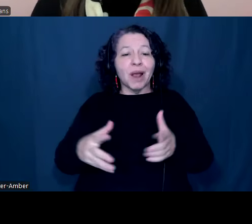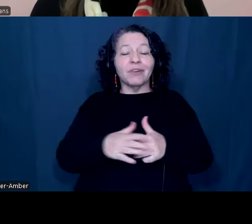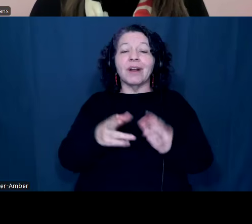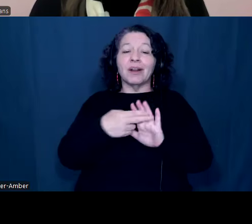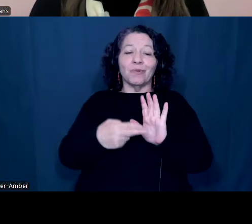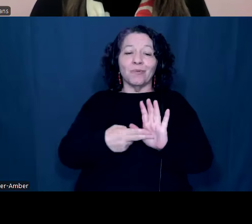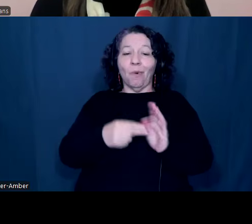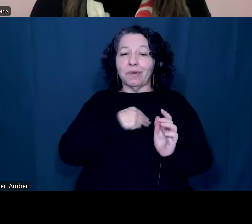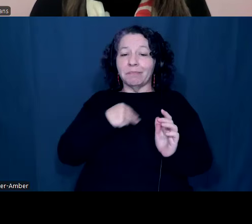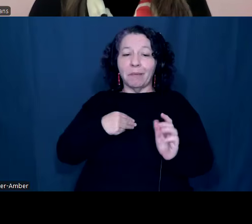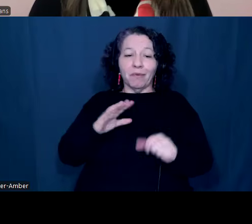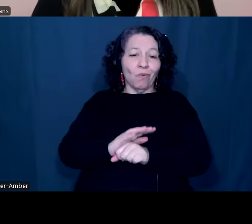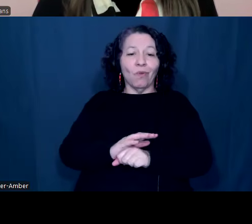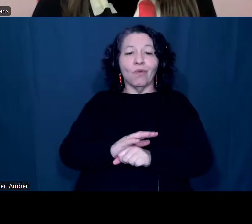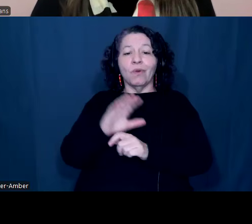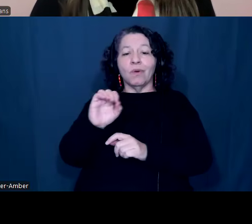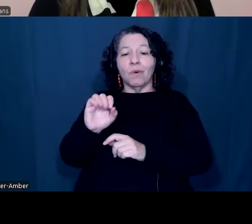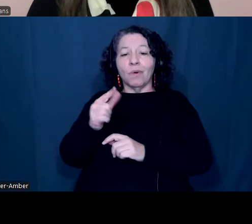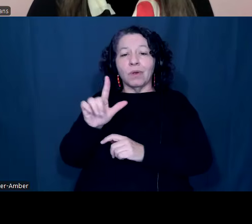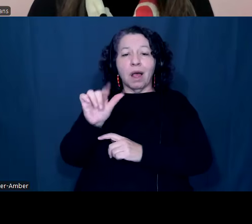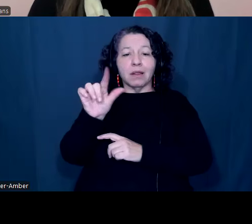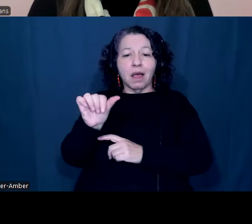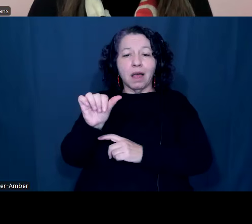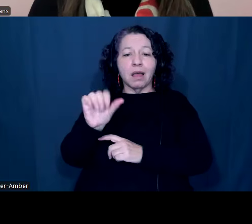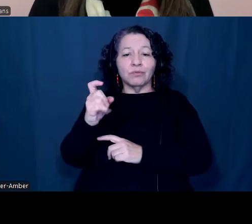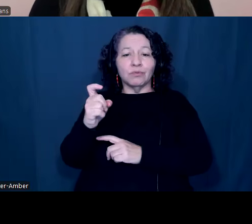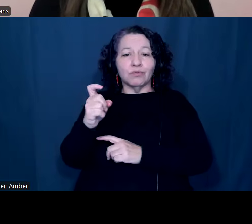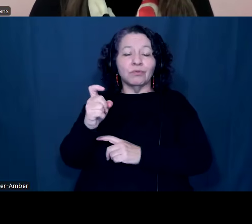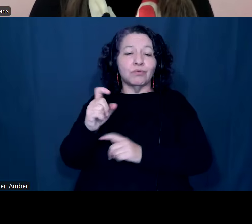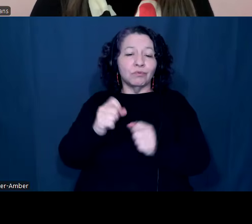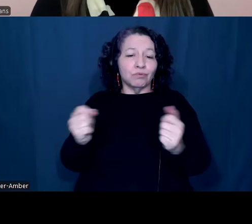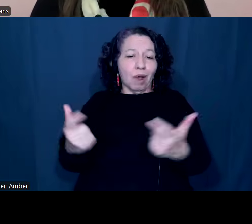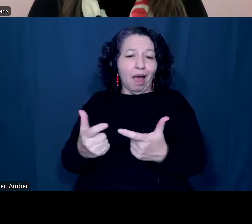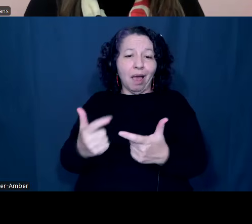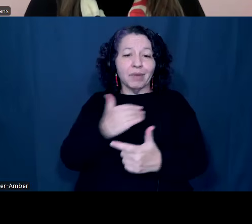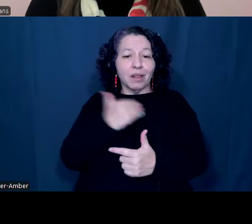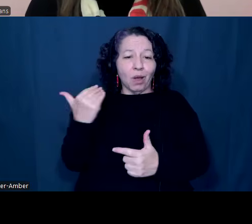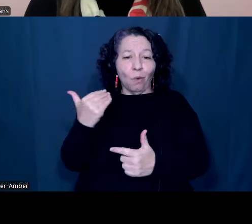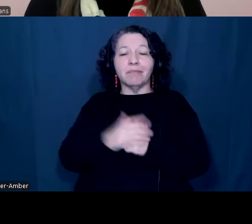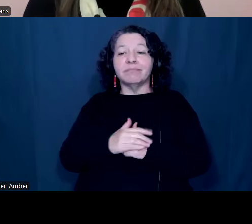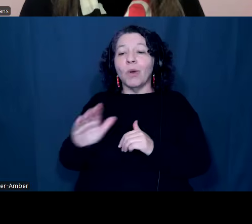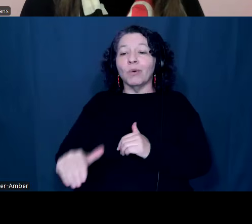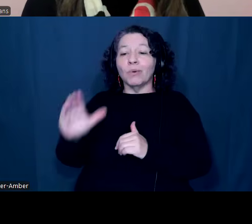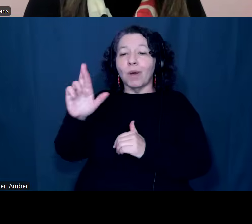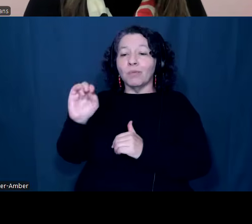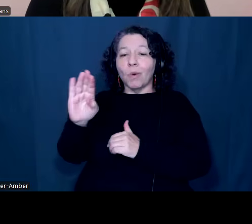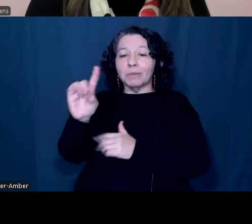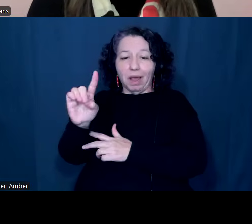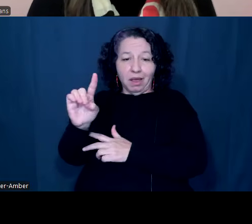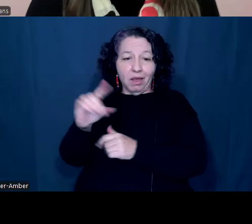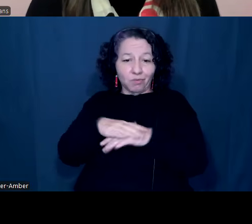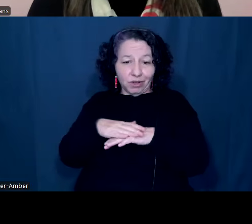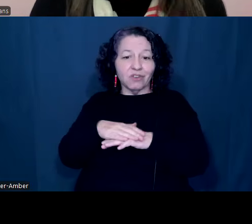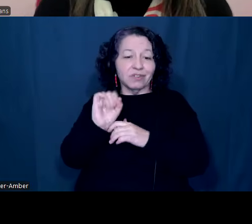tribe. I grew up on the Rosebud Reservation in South Dakota, and I currently serve as